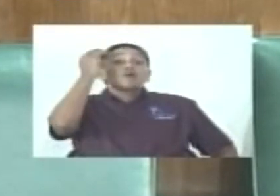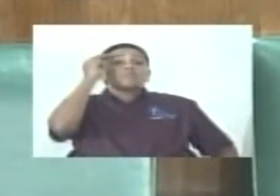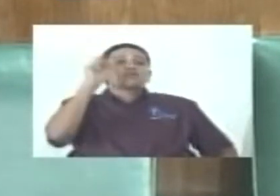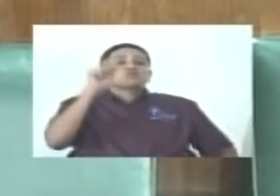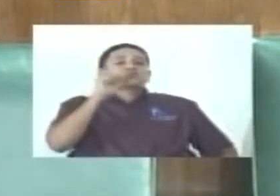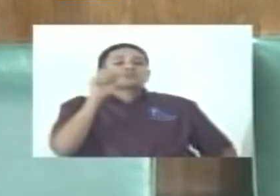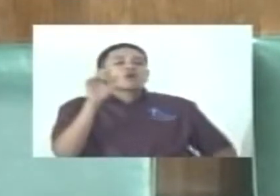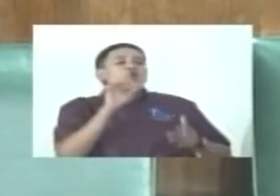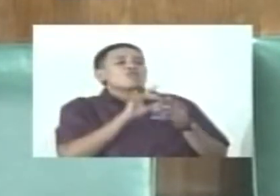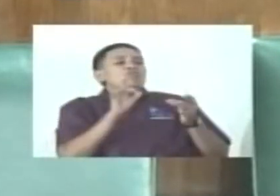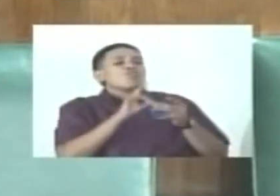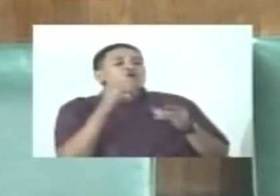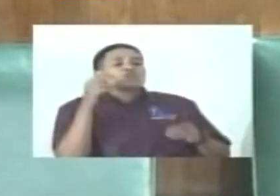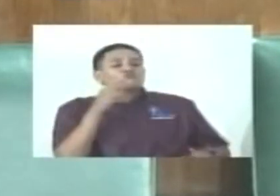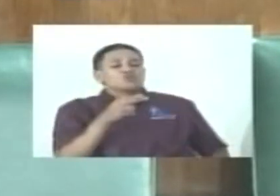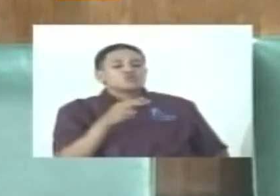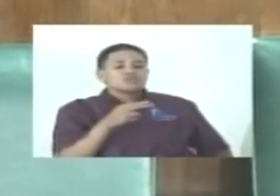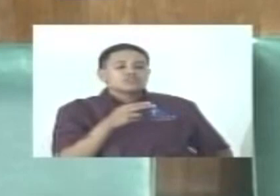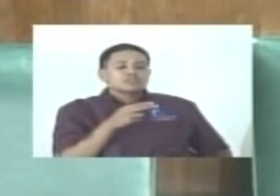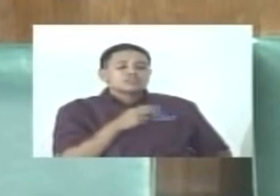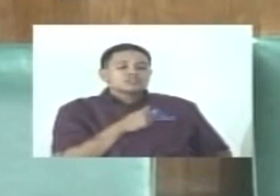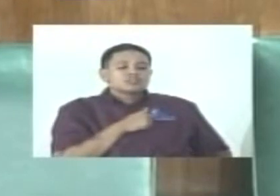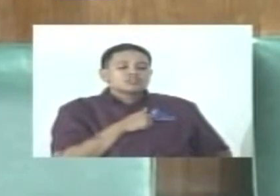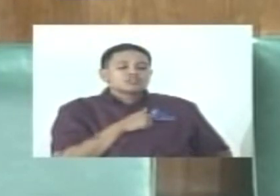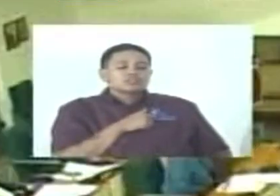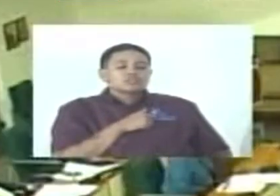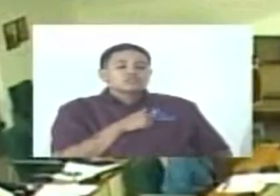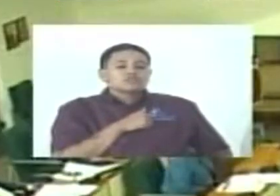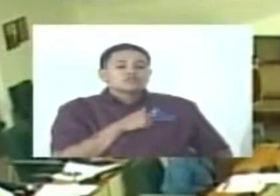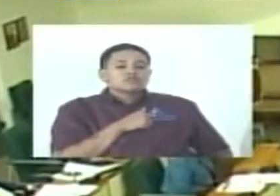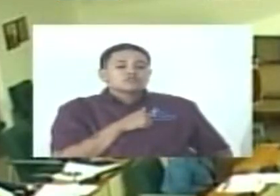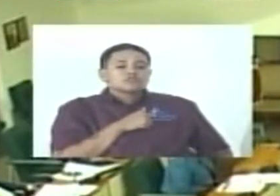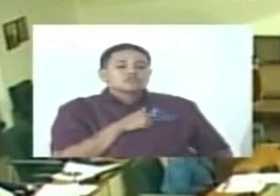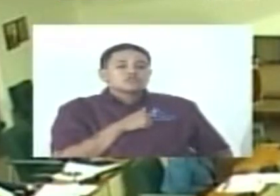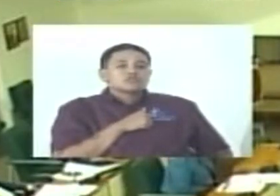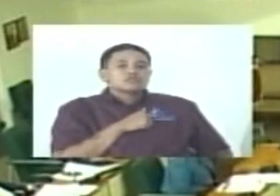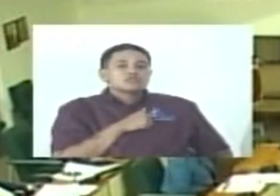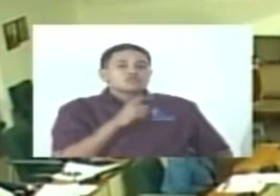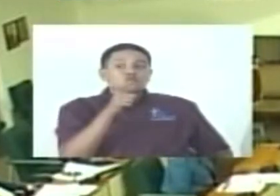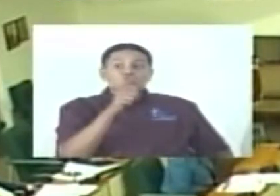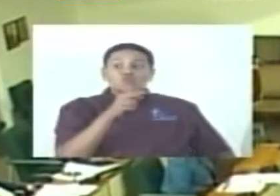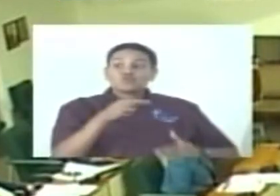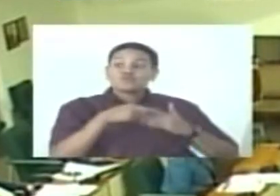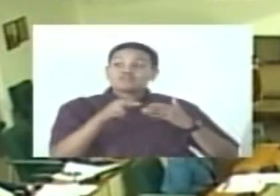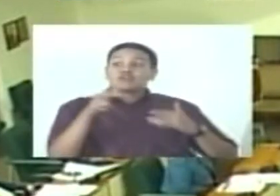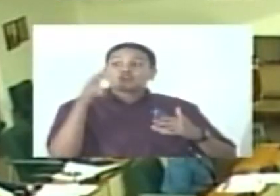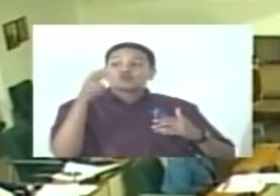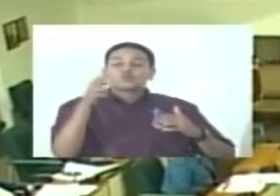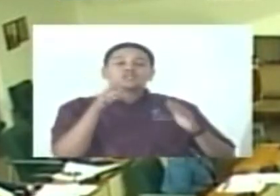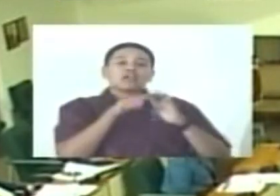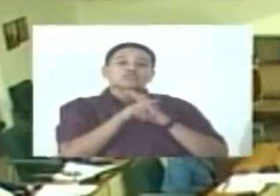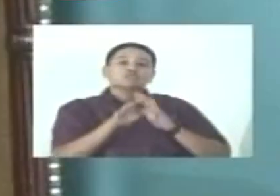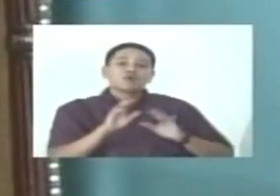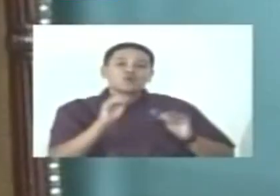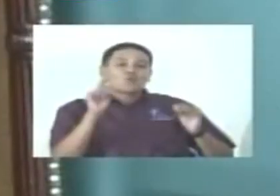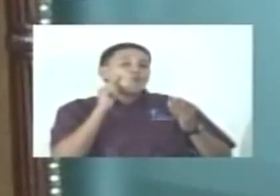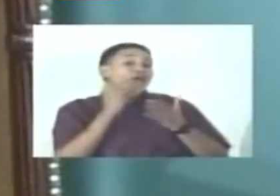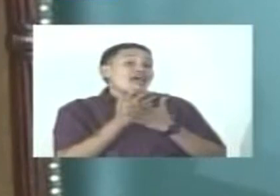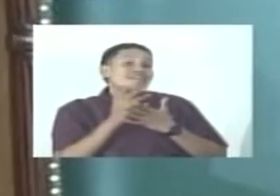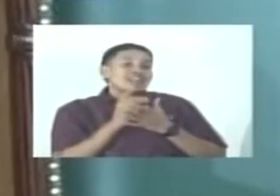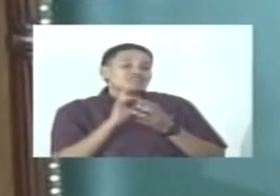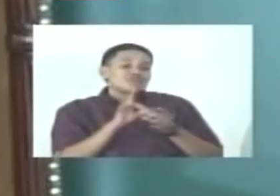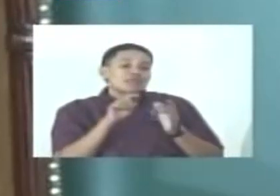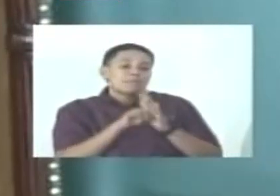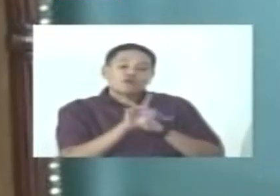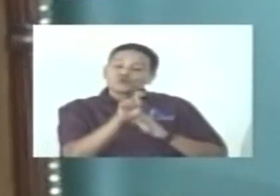I said to them, but Senator Brown, you know, you refer to the shooting as murder. There is no evidence that it is murder, you know. Mr. President, so